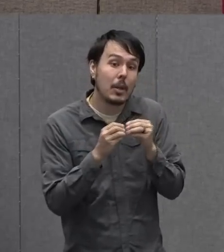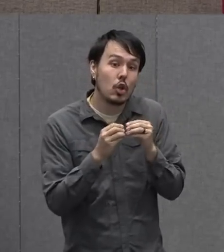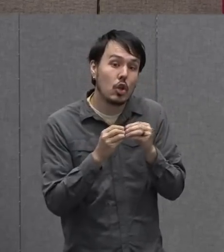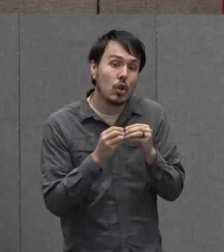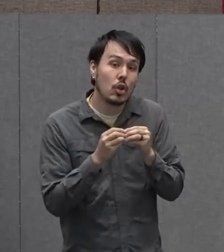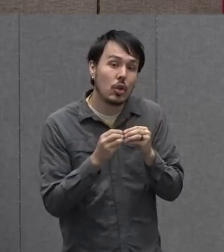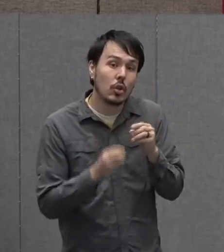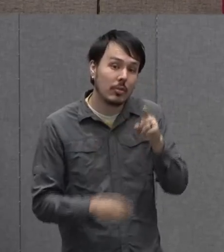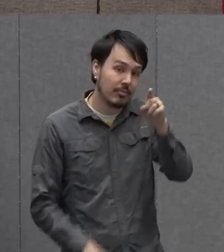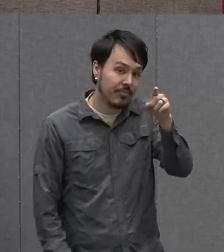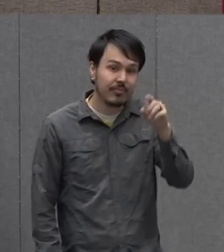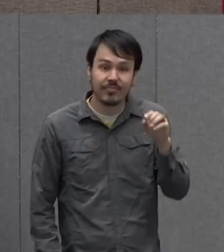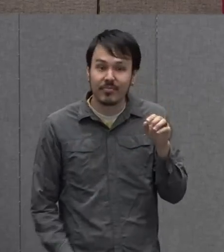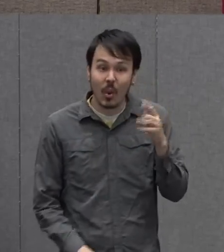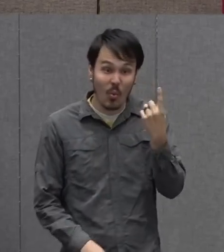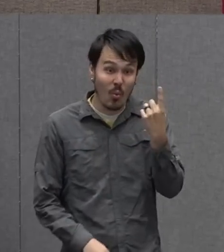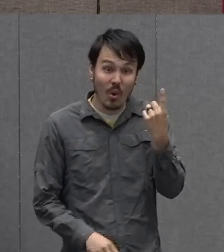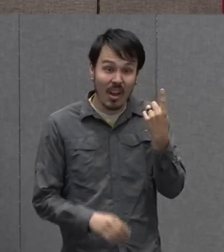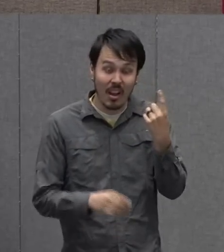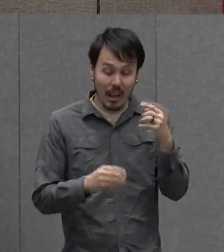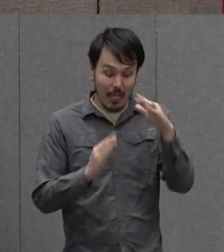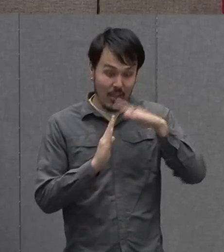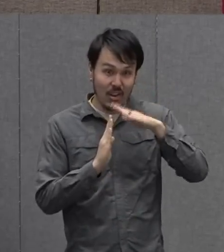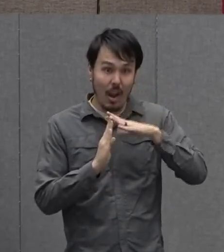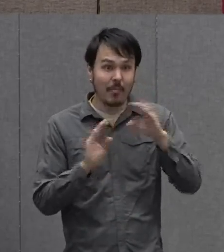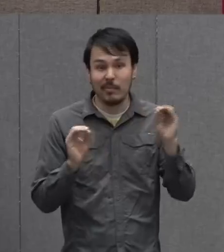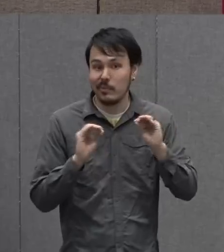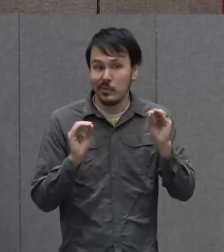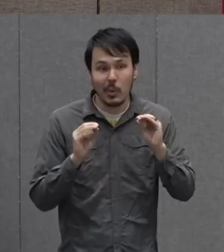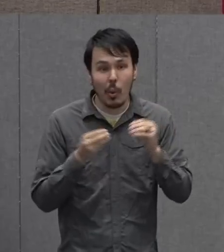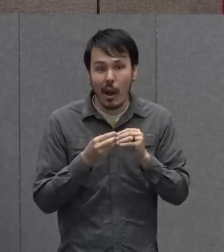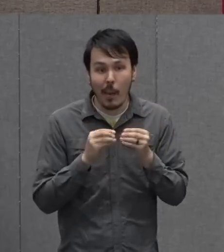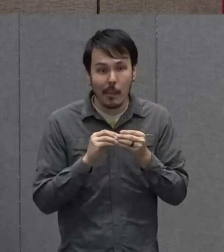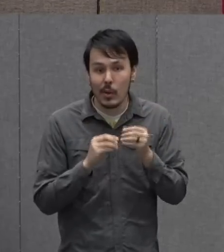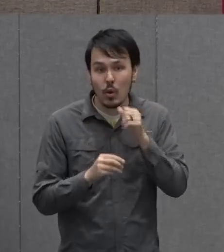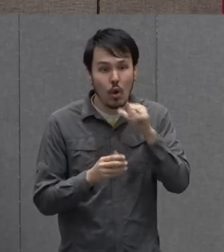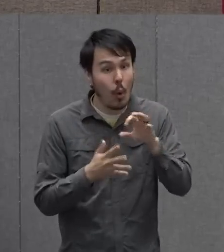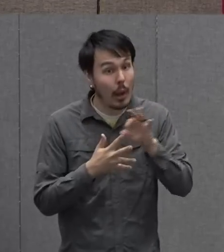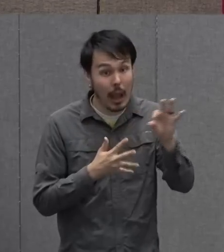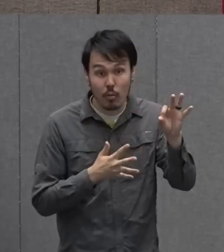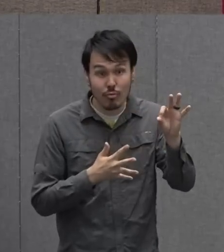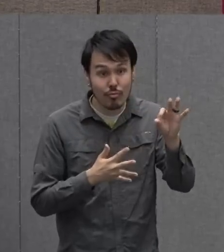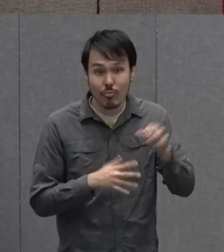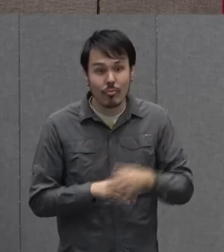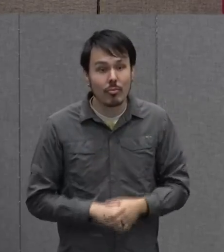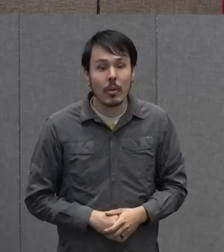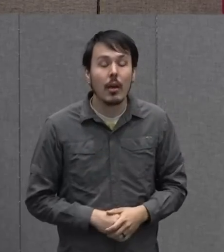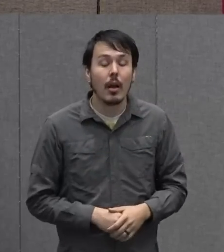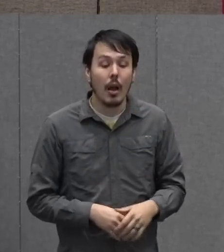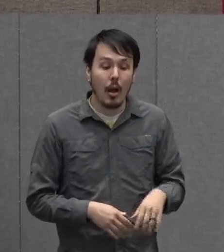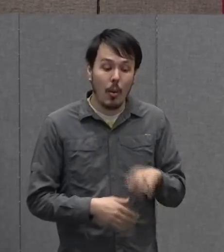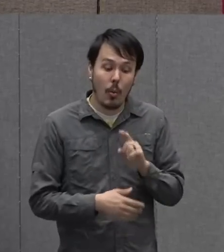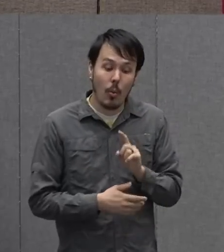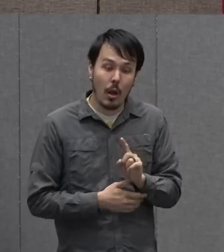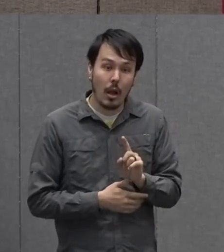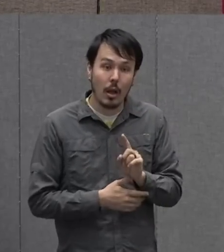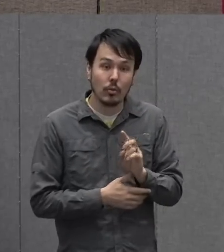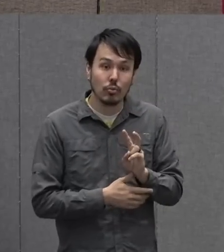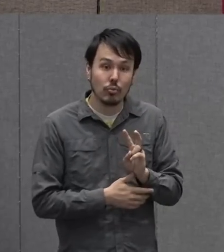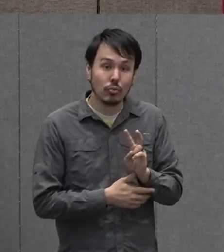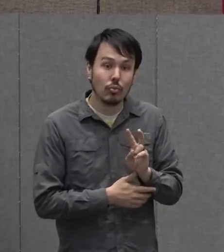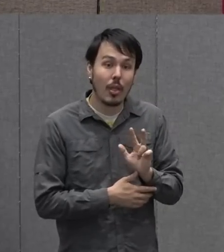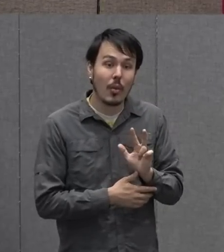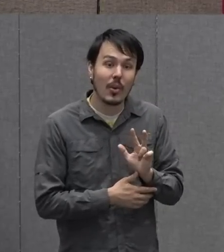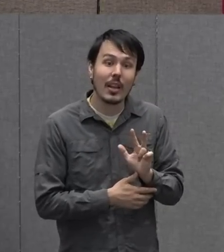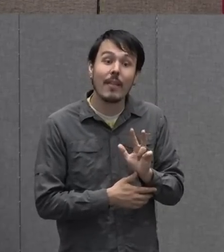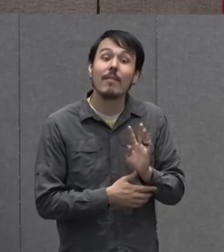rectangle. This one does not have a number, so I'm not going to count this one. 1, 2,